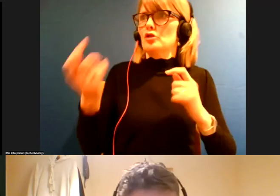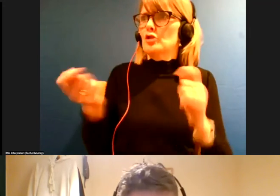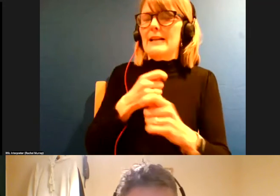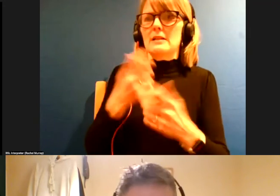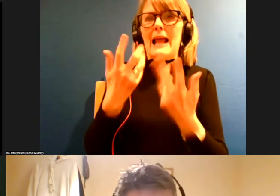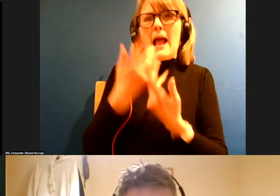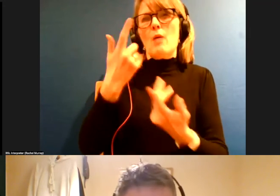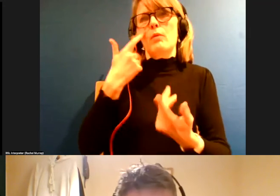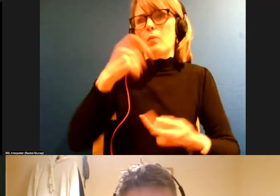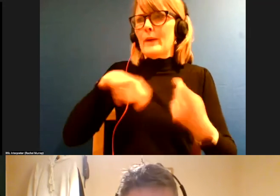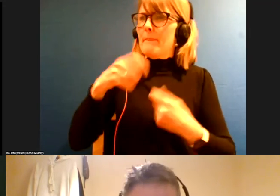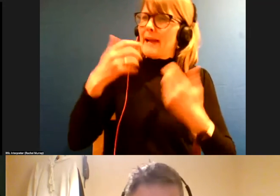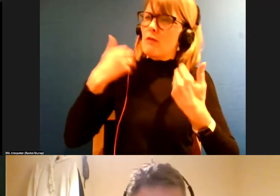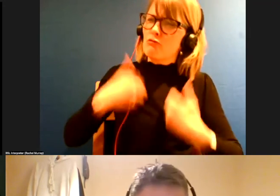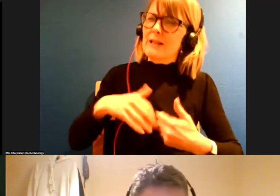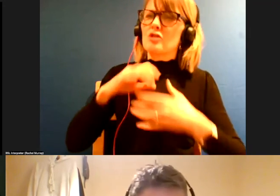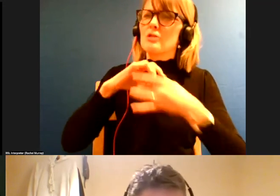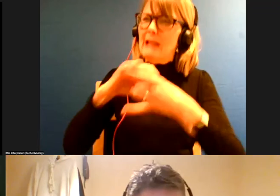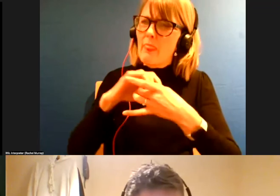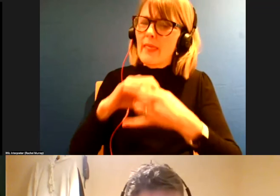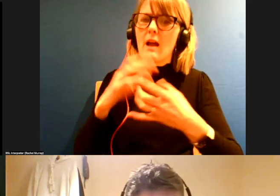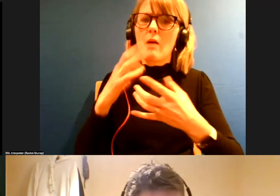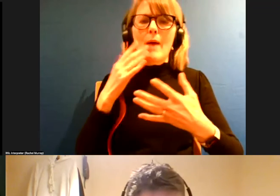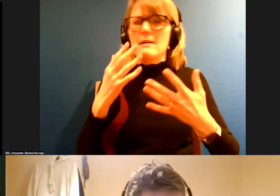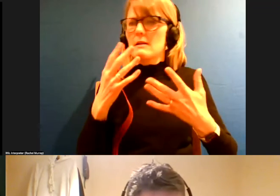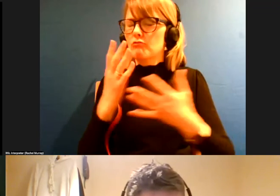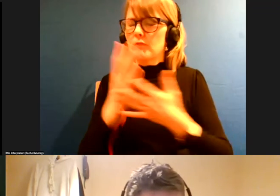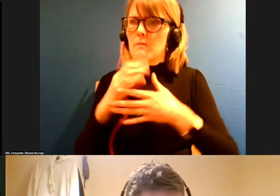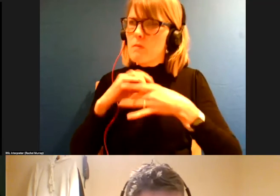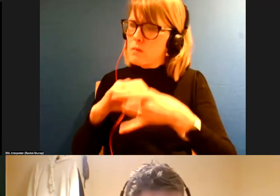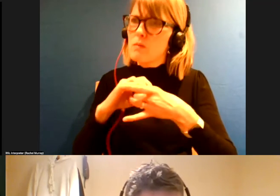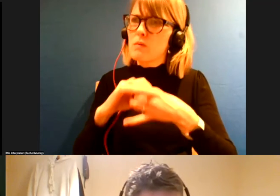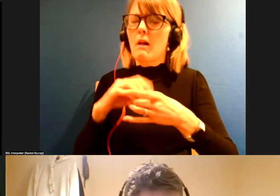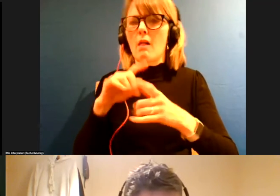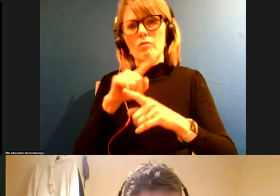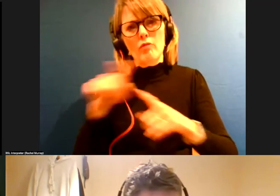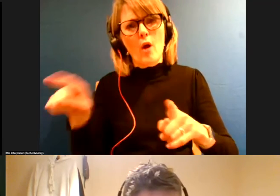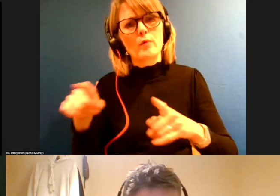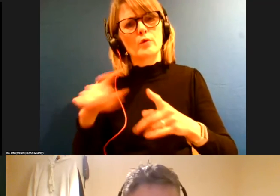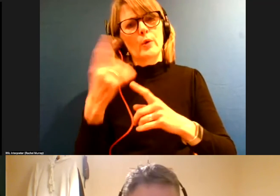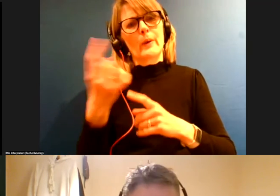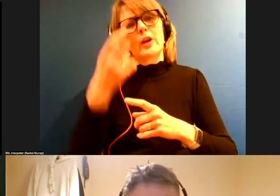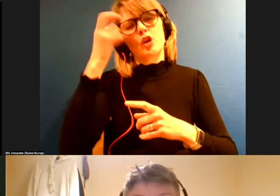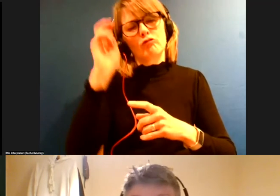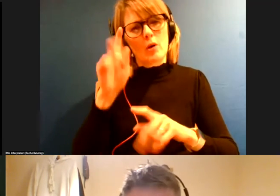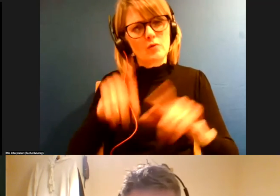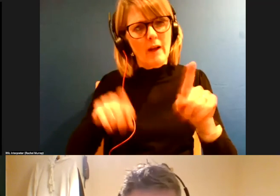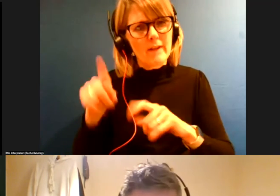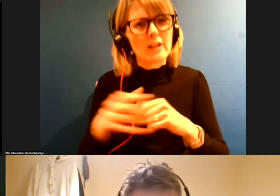together when encountering those who are neurodivergent.